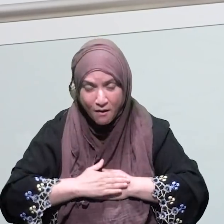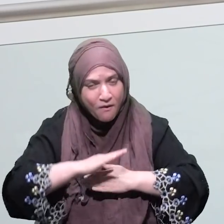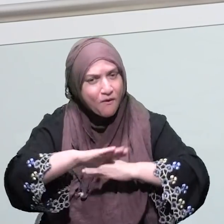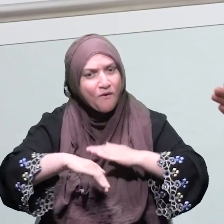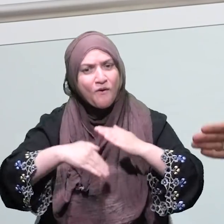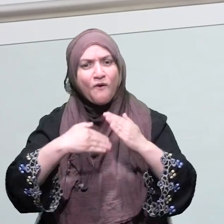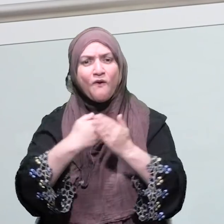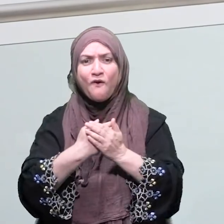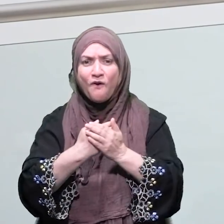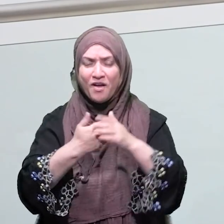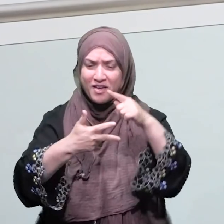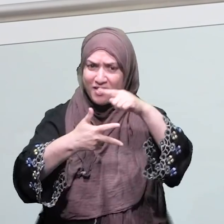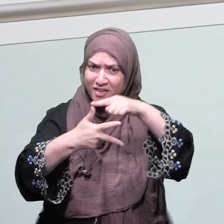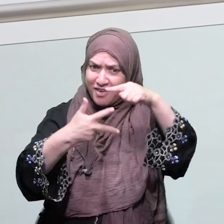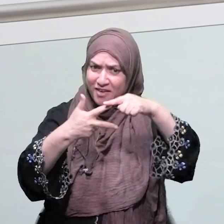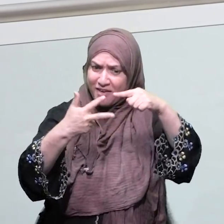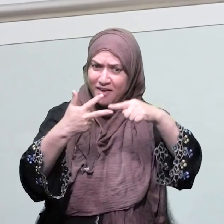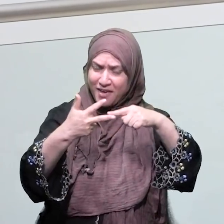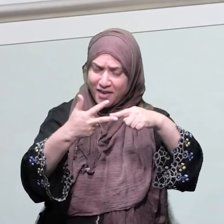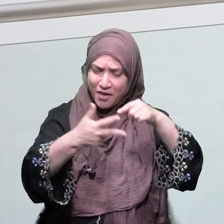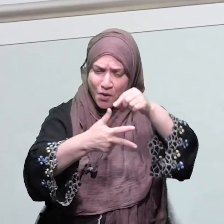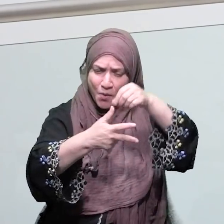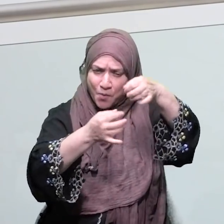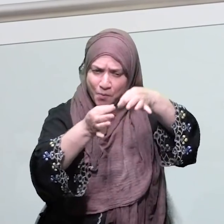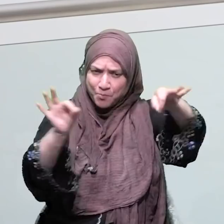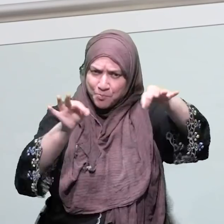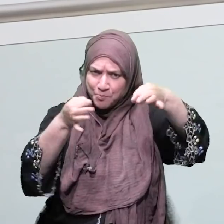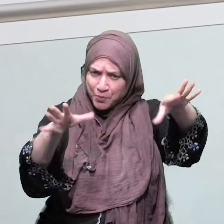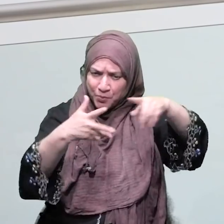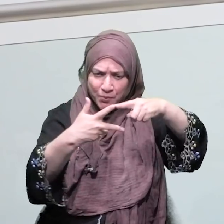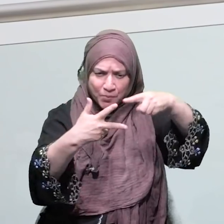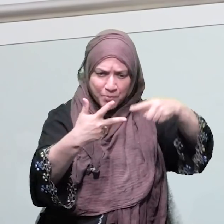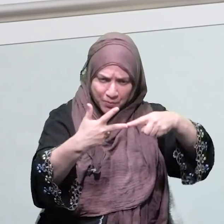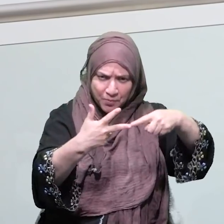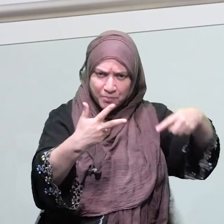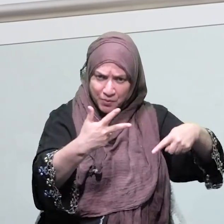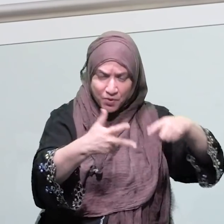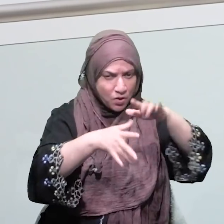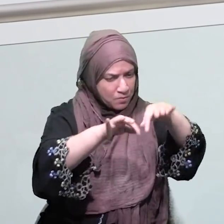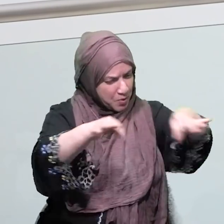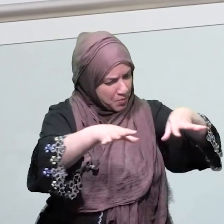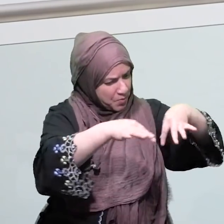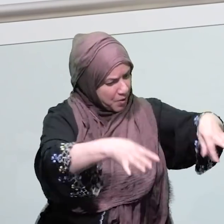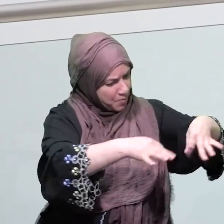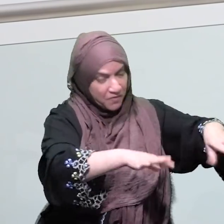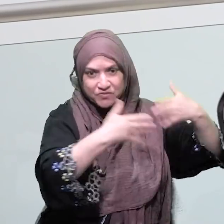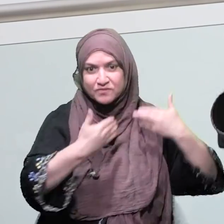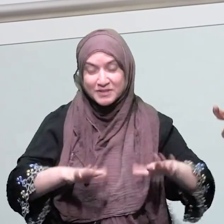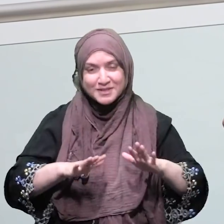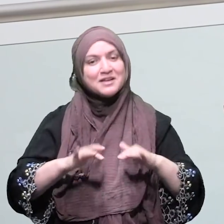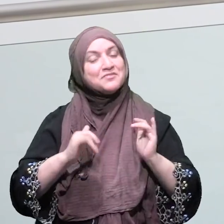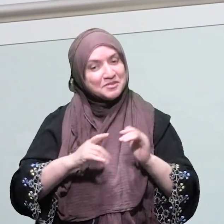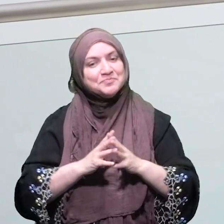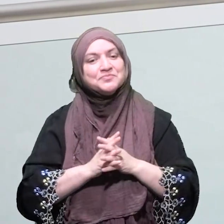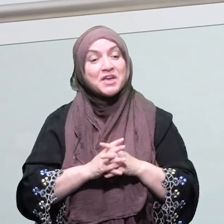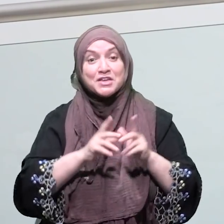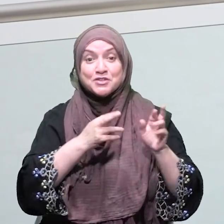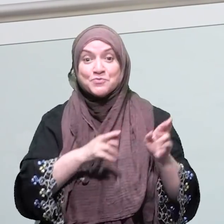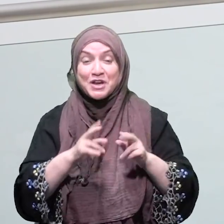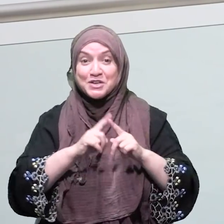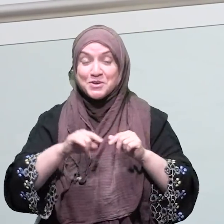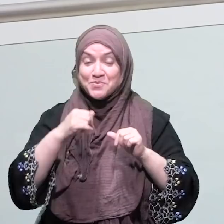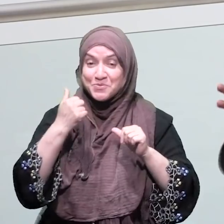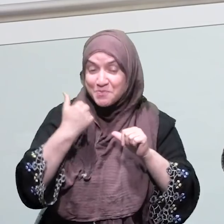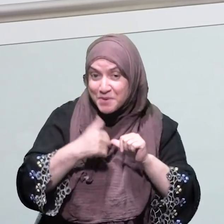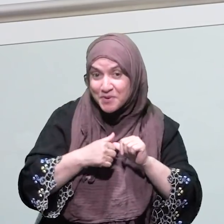don't. In fact, you know the difference, especially the days that you pray Fajr in the masjid and you're fresh, and the days that you even barely catch it. But